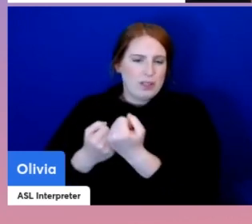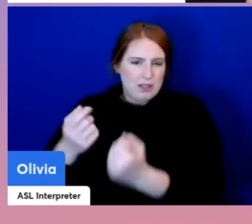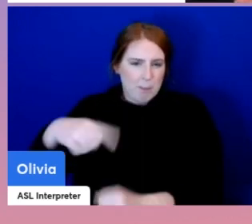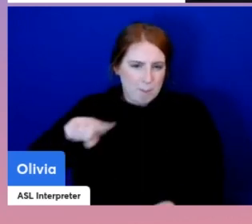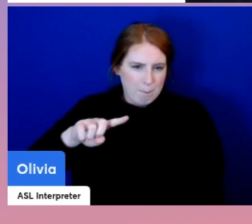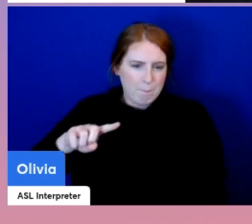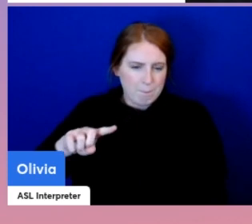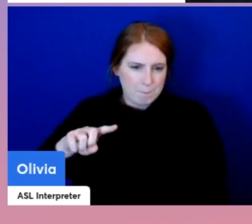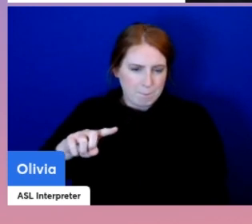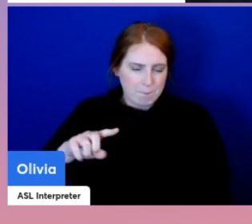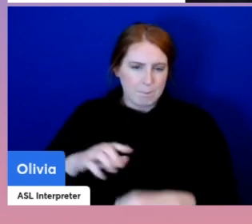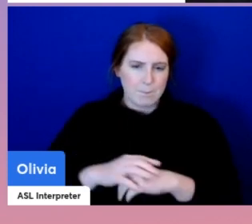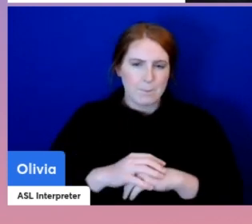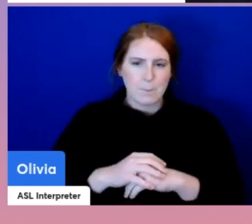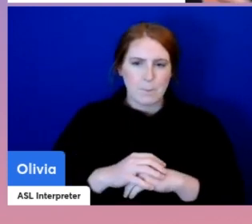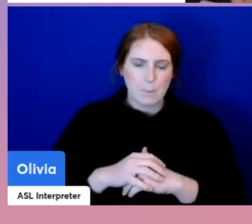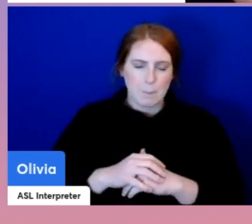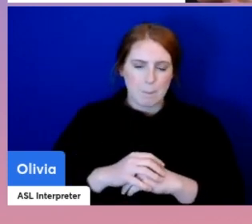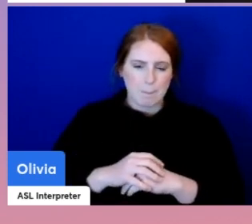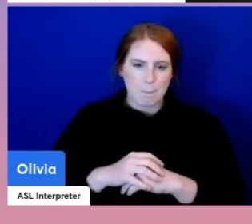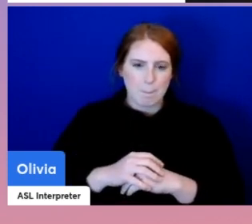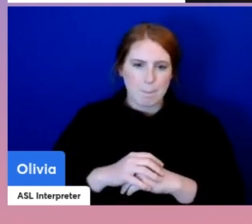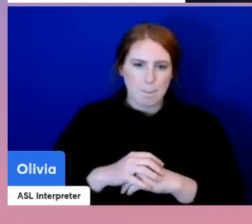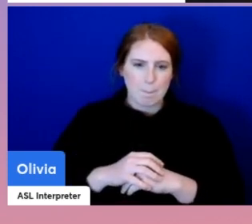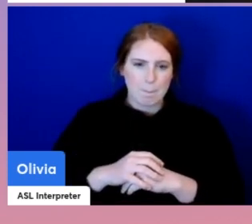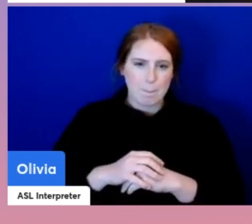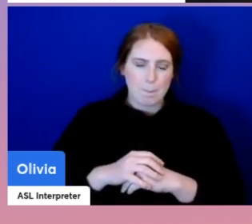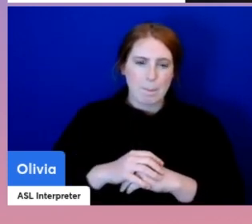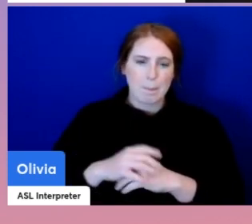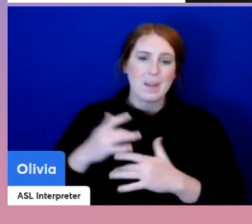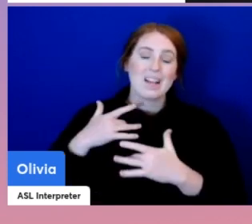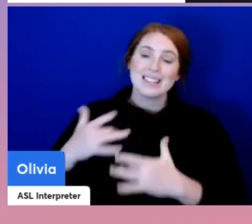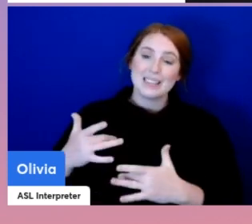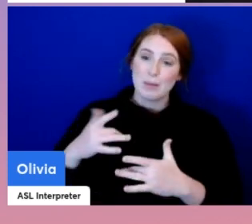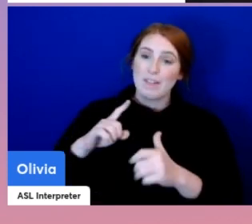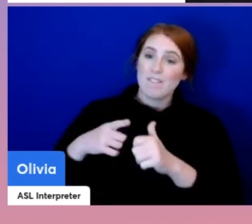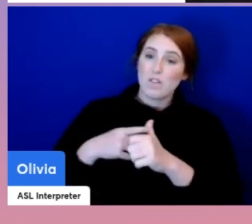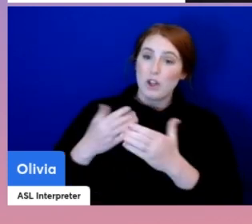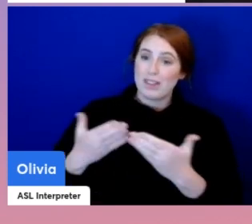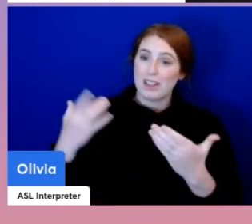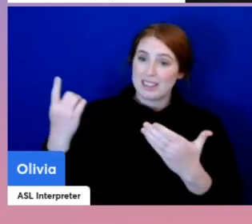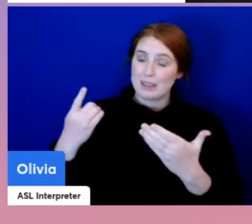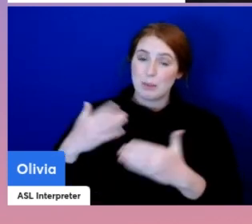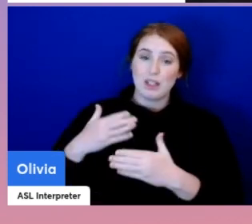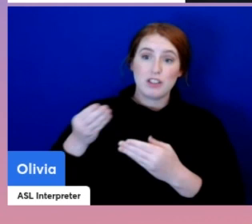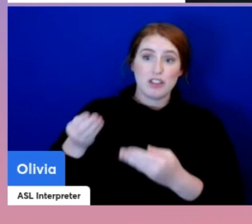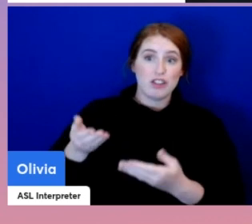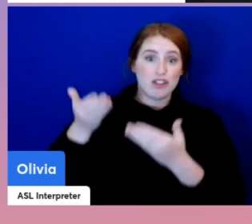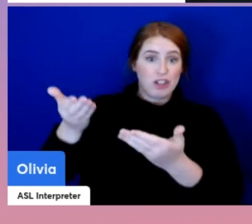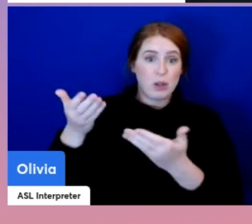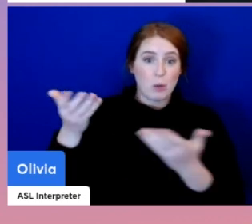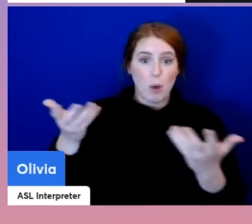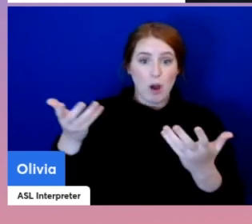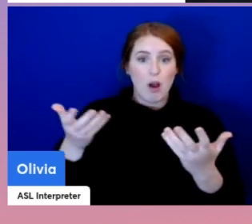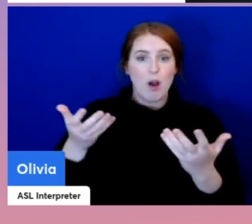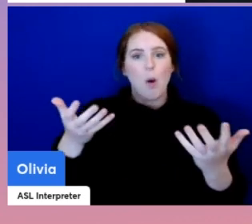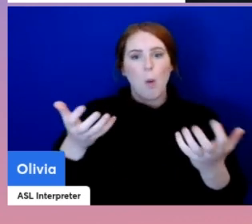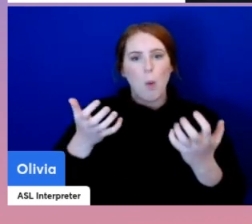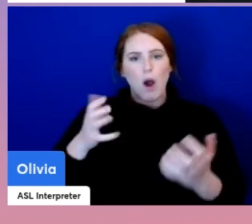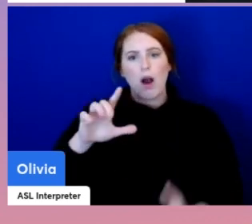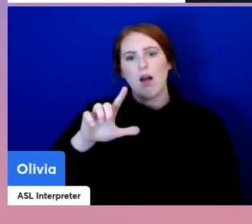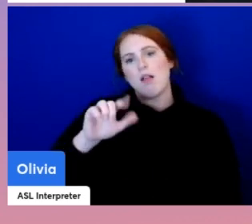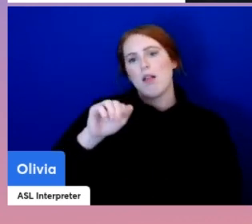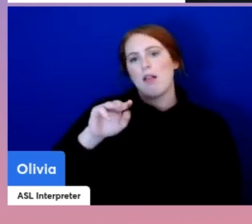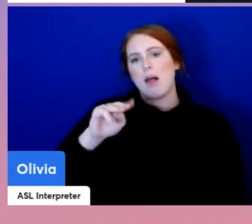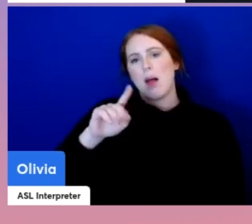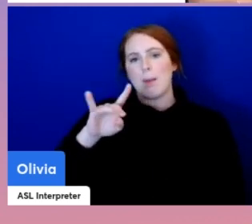using serverless technologies, right? So normally the first thing that someone suggests at this point is, let's build a Lambda construct so our developers can securely provision